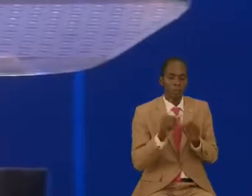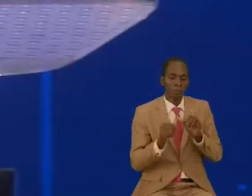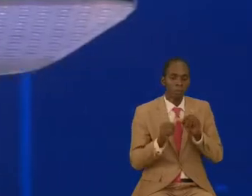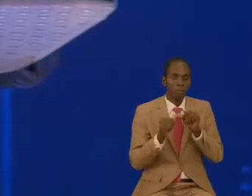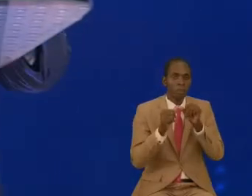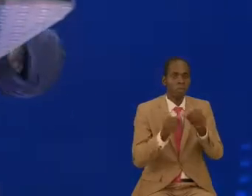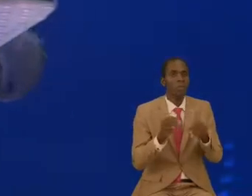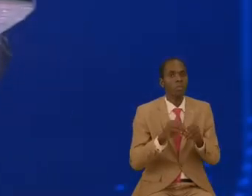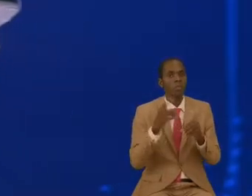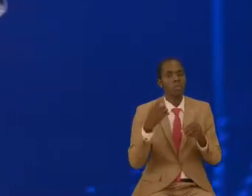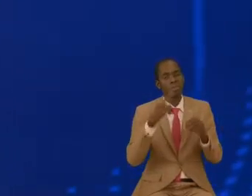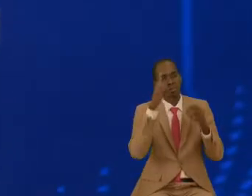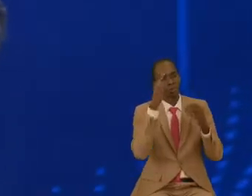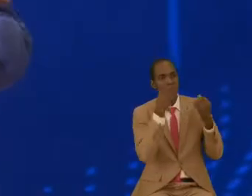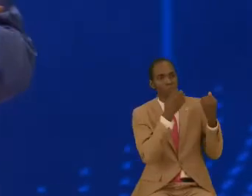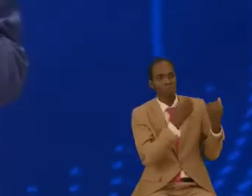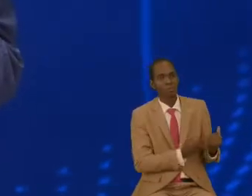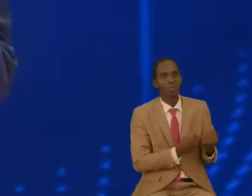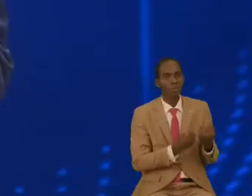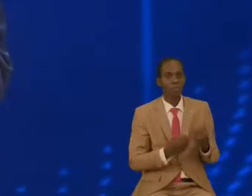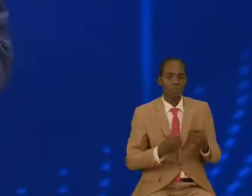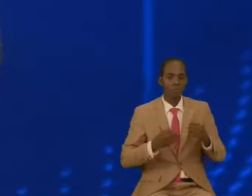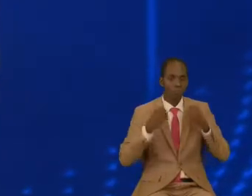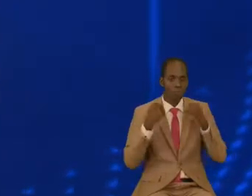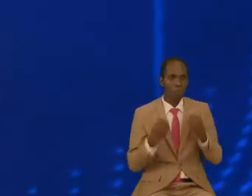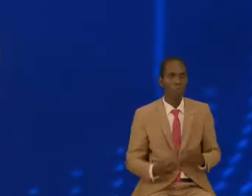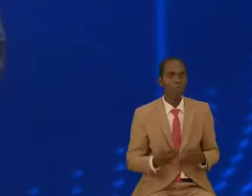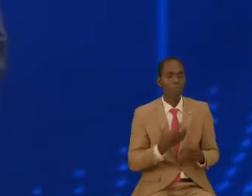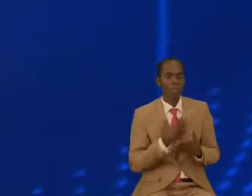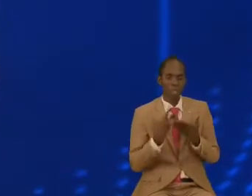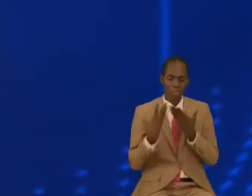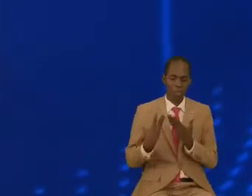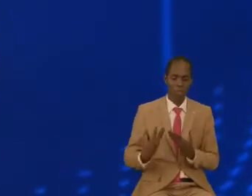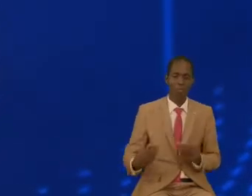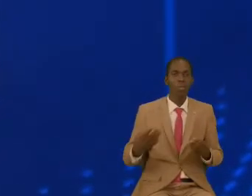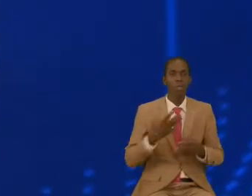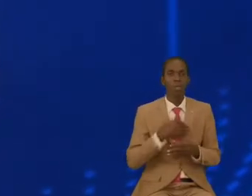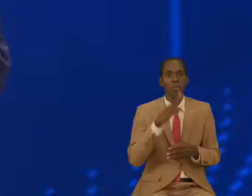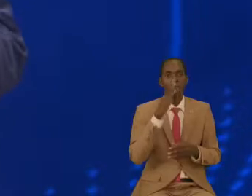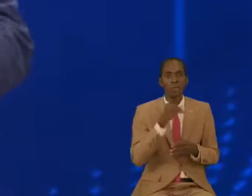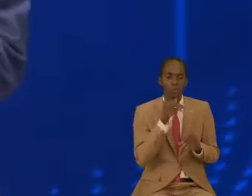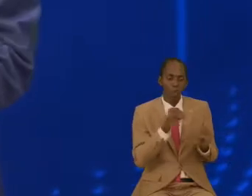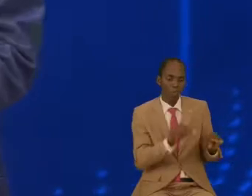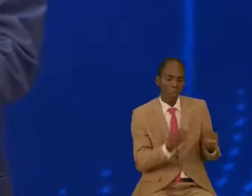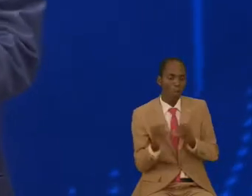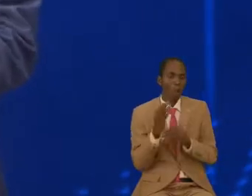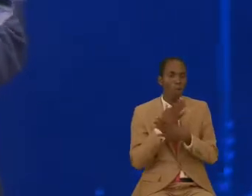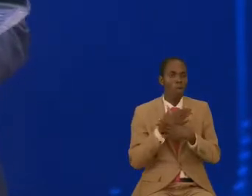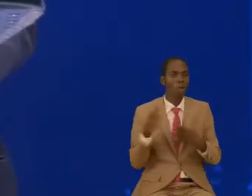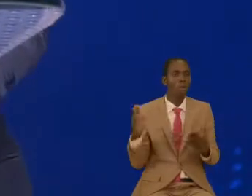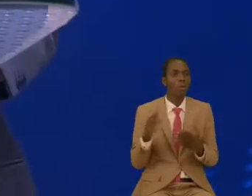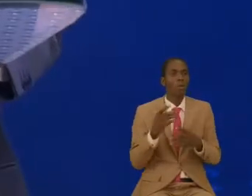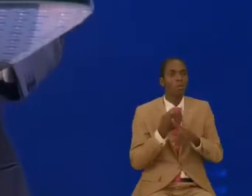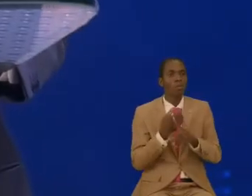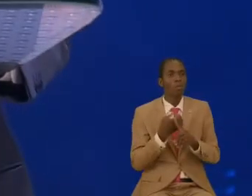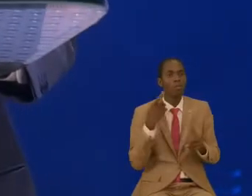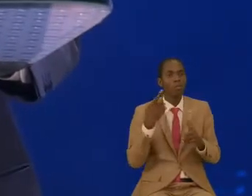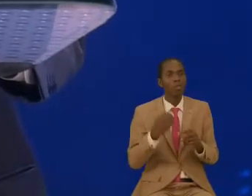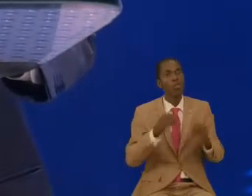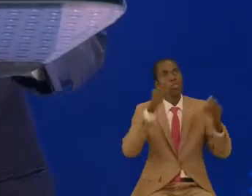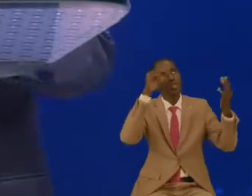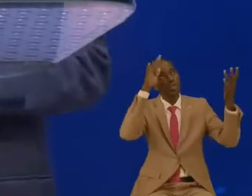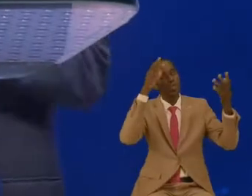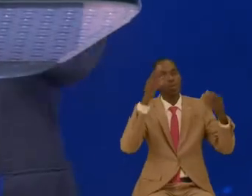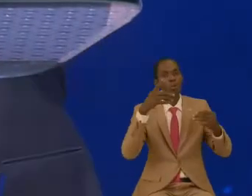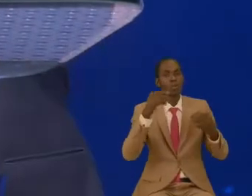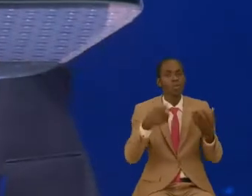faith, grounded and settled, and be not moved away from the hope of the